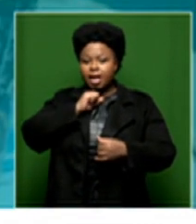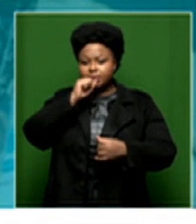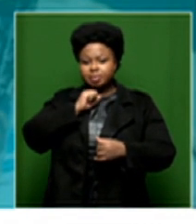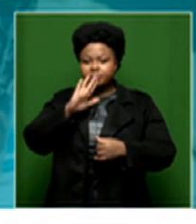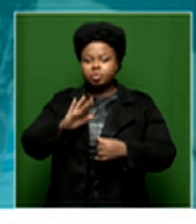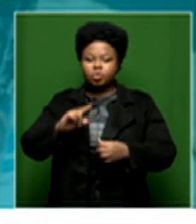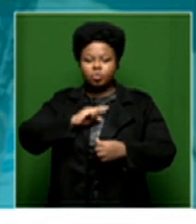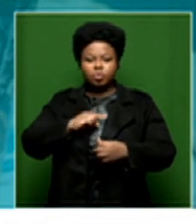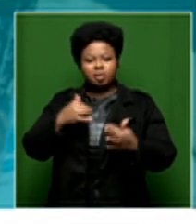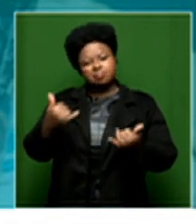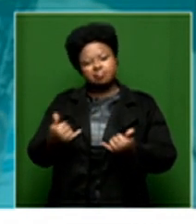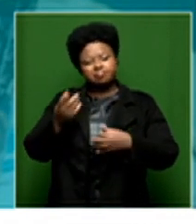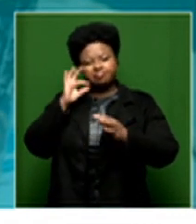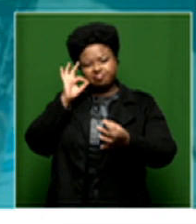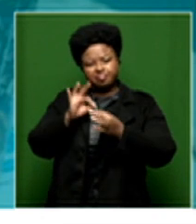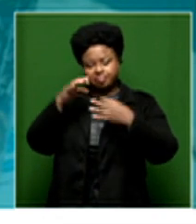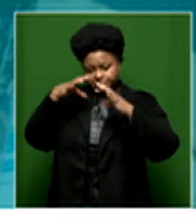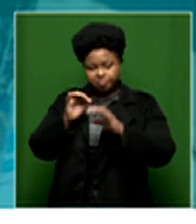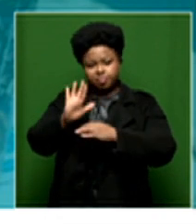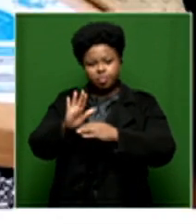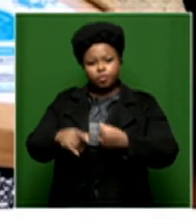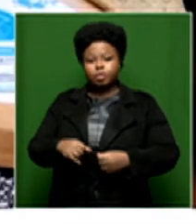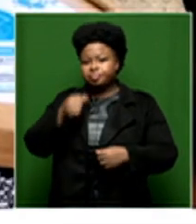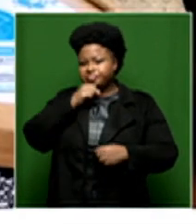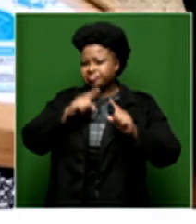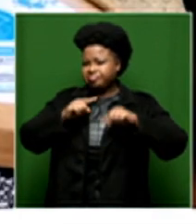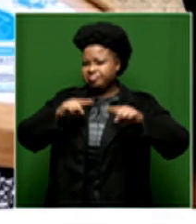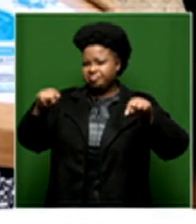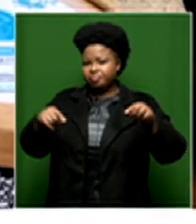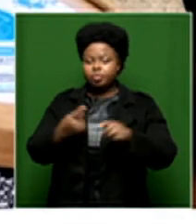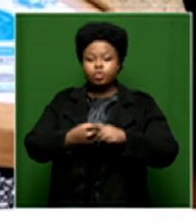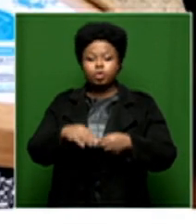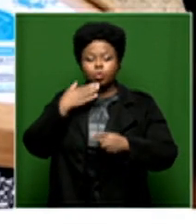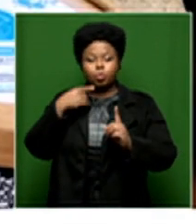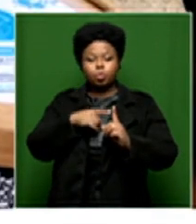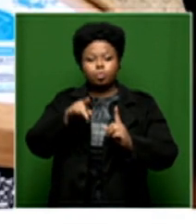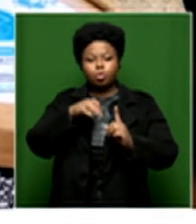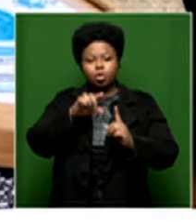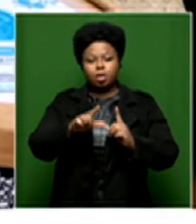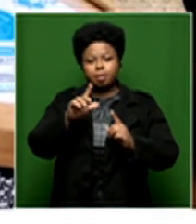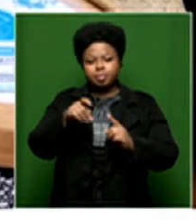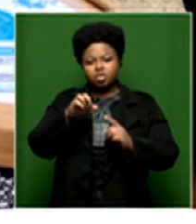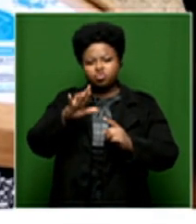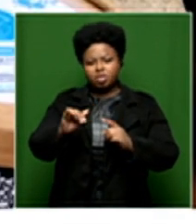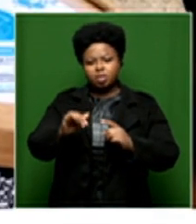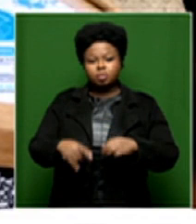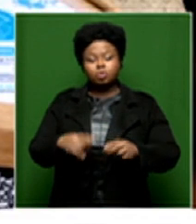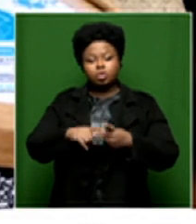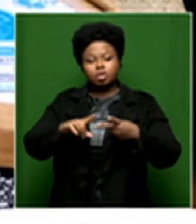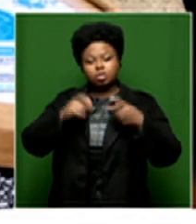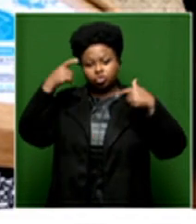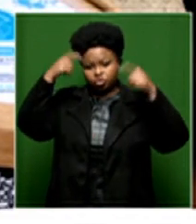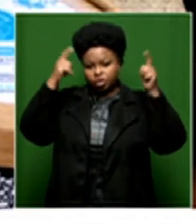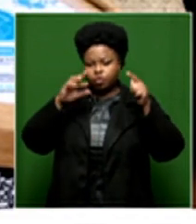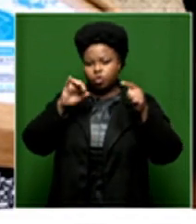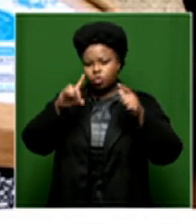place emphasis on their products. Now, this unique range of ice creams was created by Paul Phiri and Chef Rod Phiri, and now